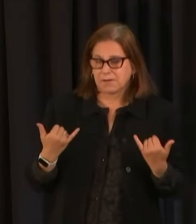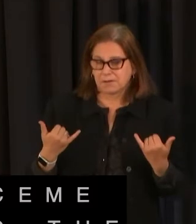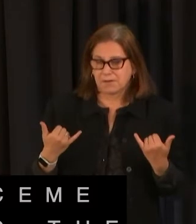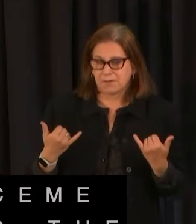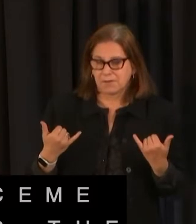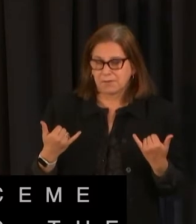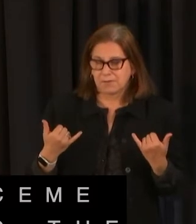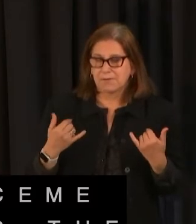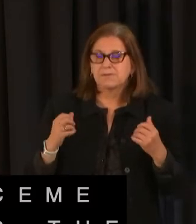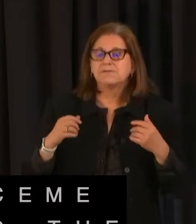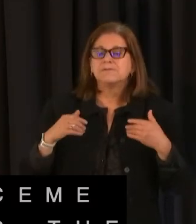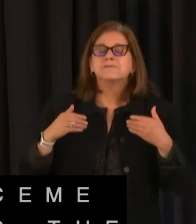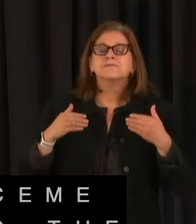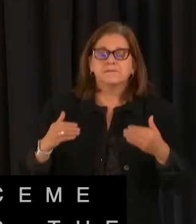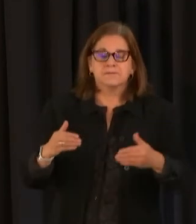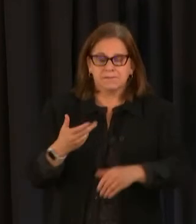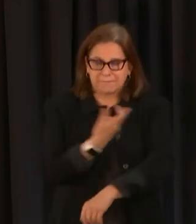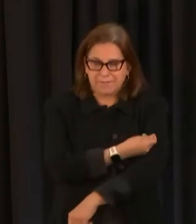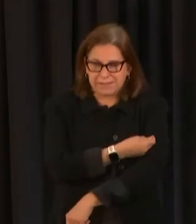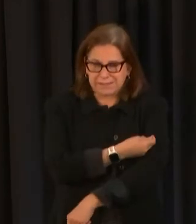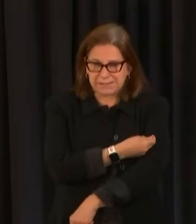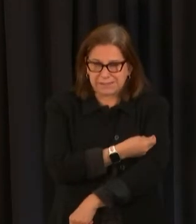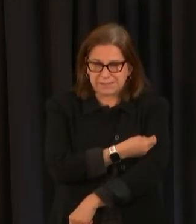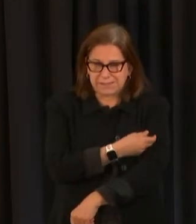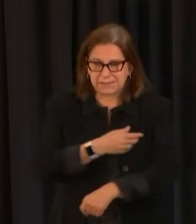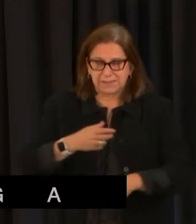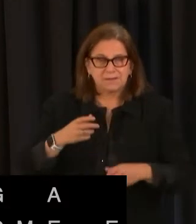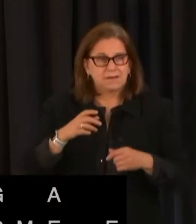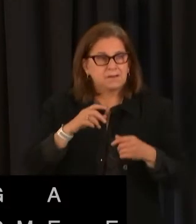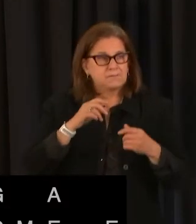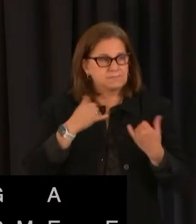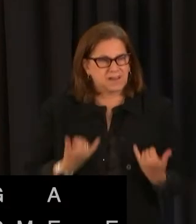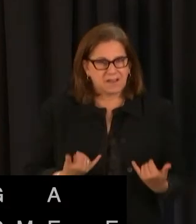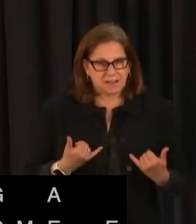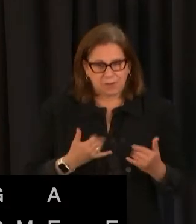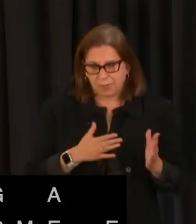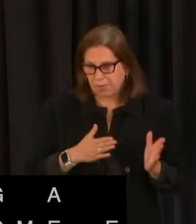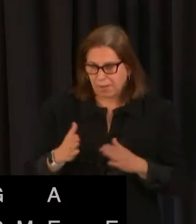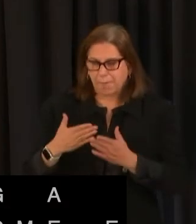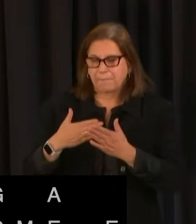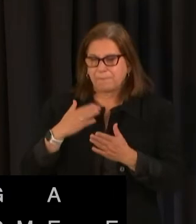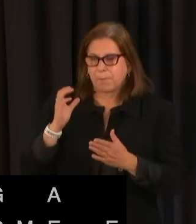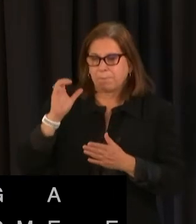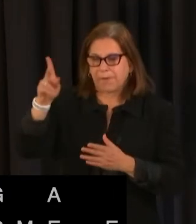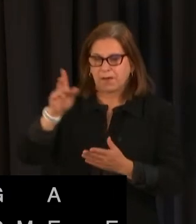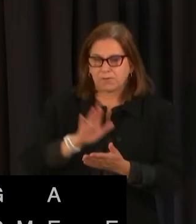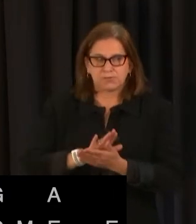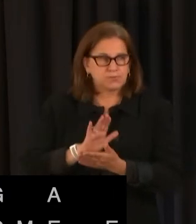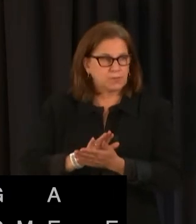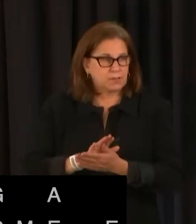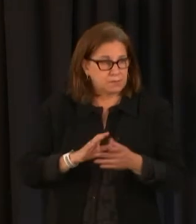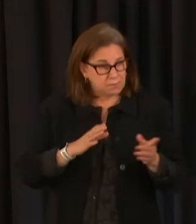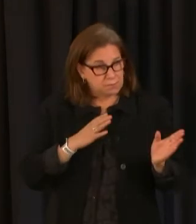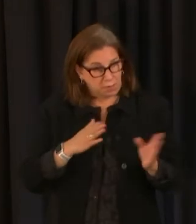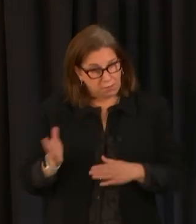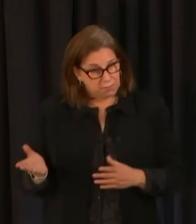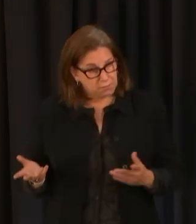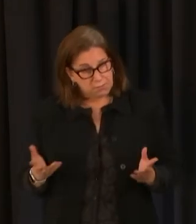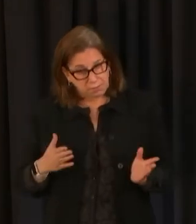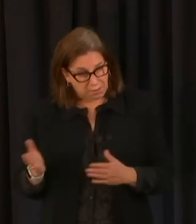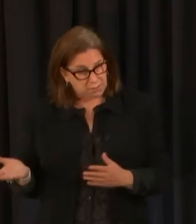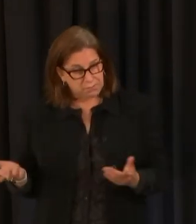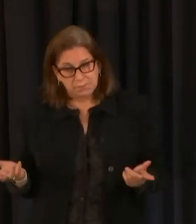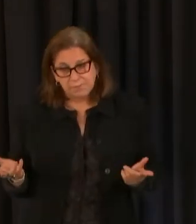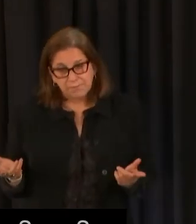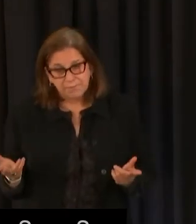get vaccinated at home before they come to school. So if you think it's such a great plan, do you think it should